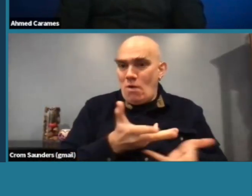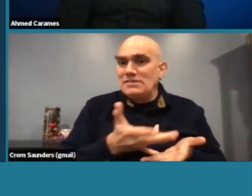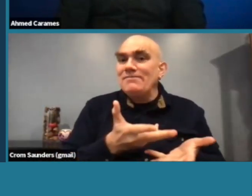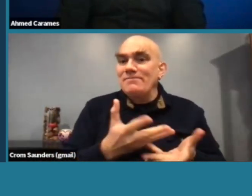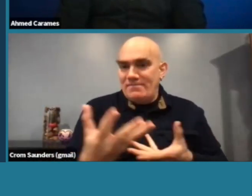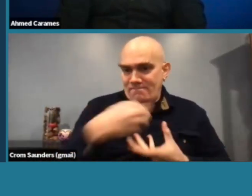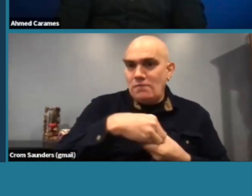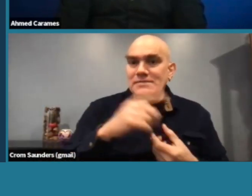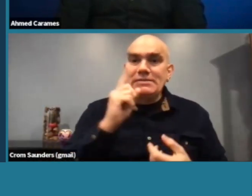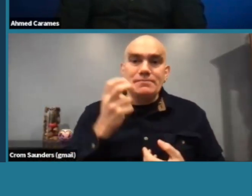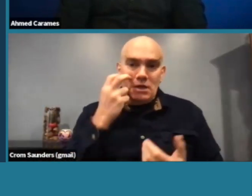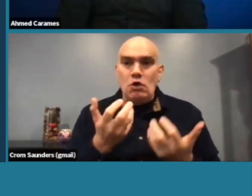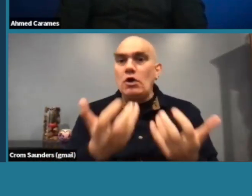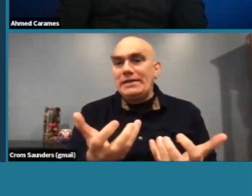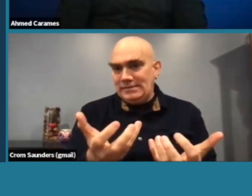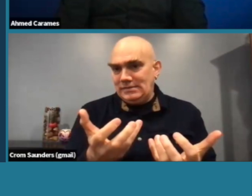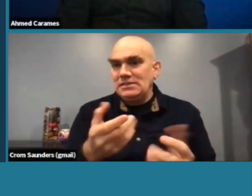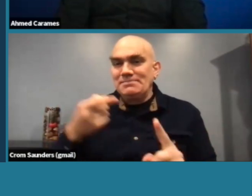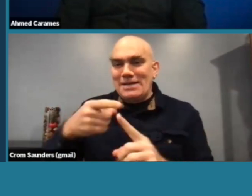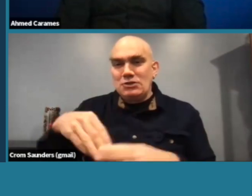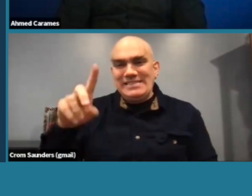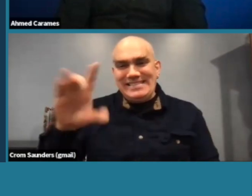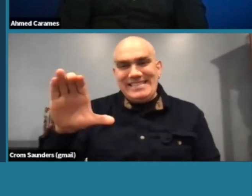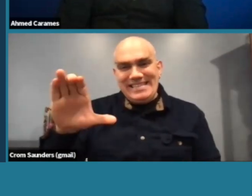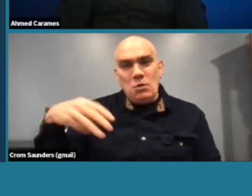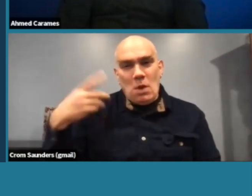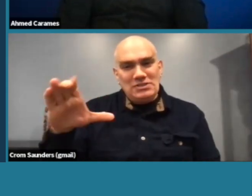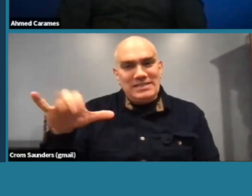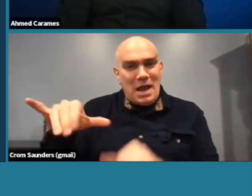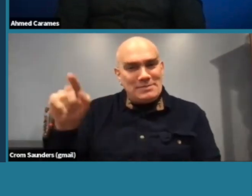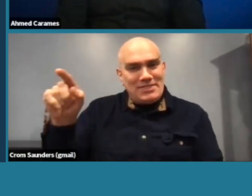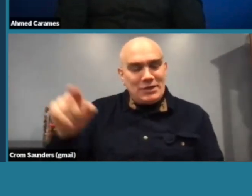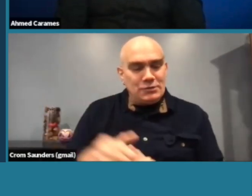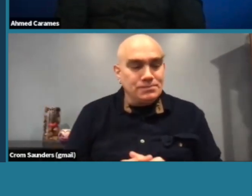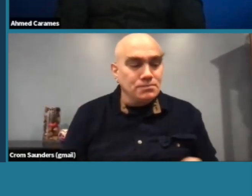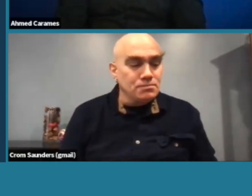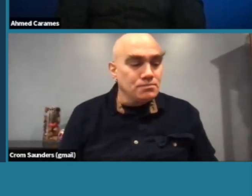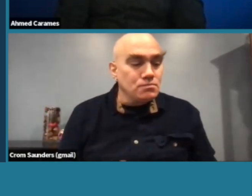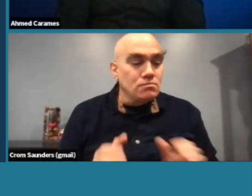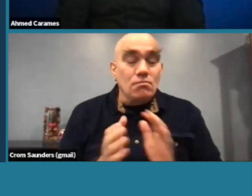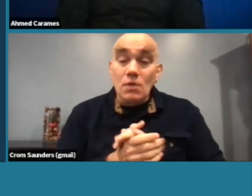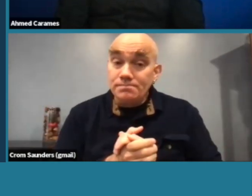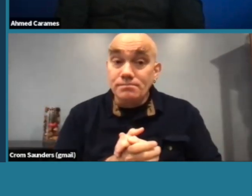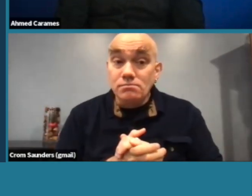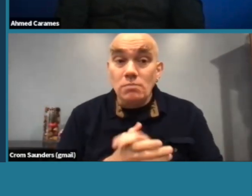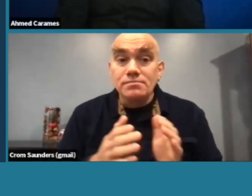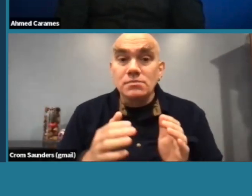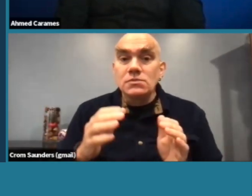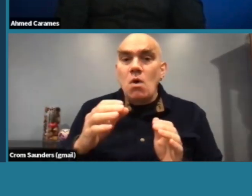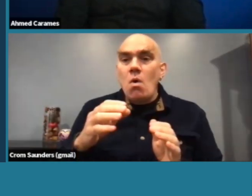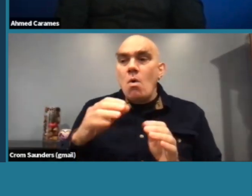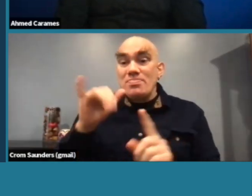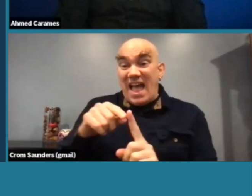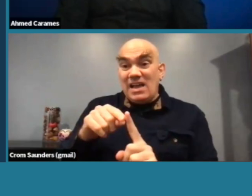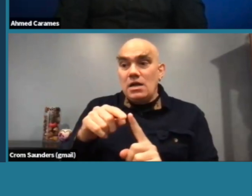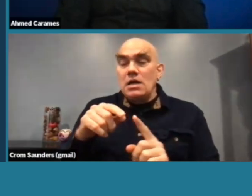developed some of their own signs. And sometimes protactile is included in our work, and it's pretty common in DC to see that